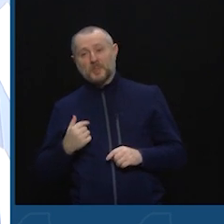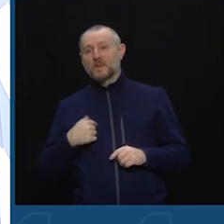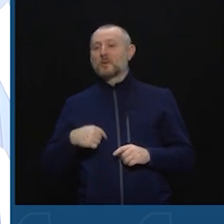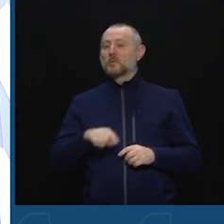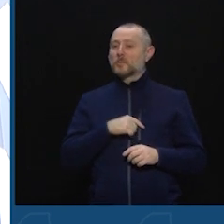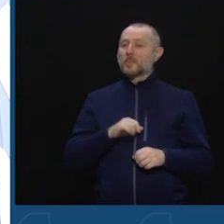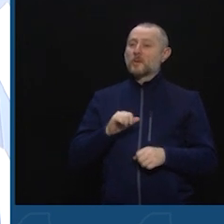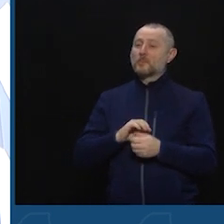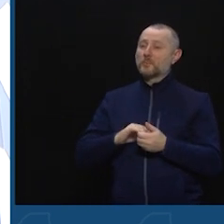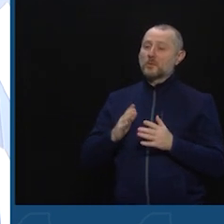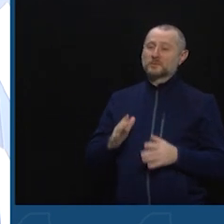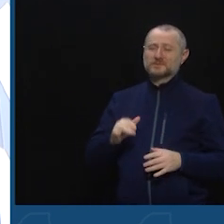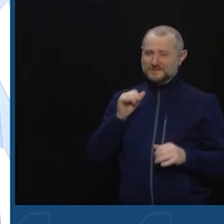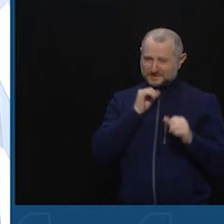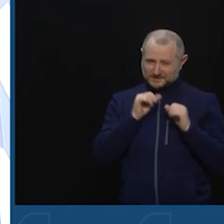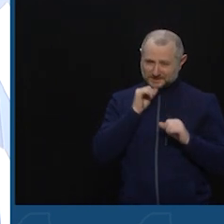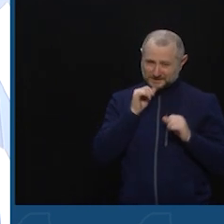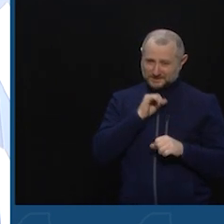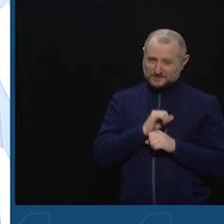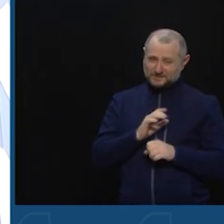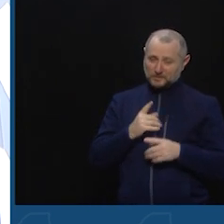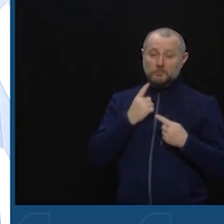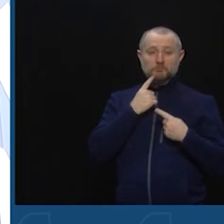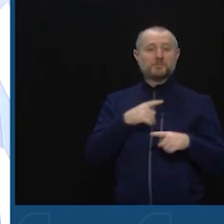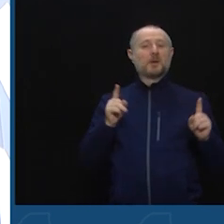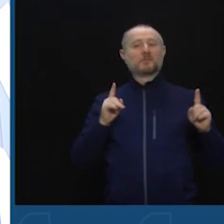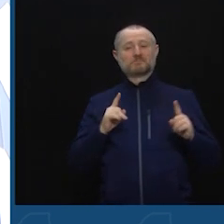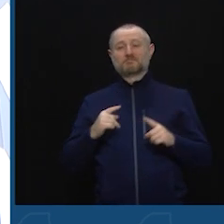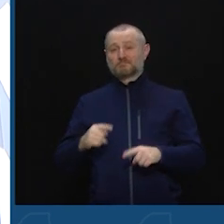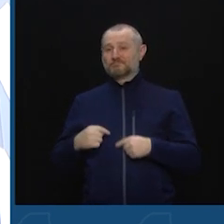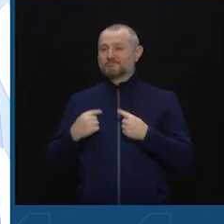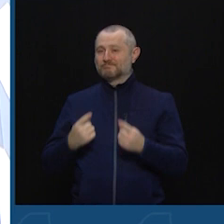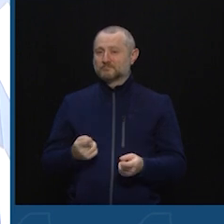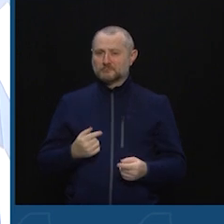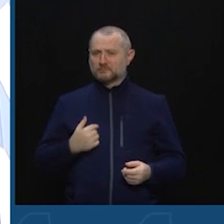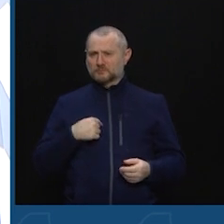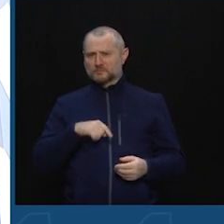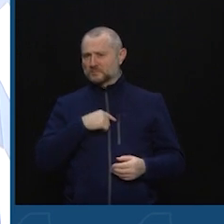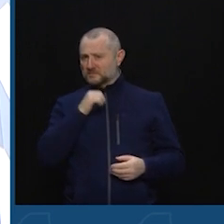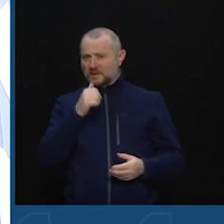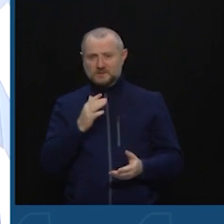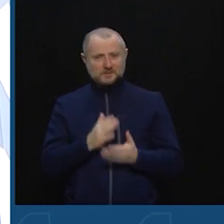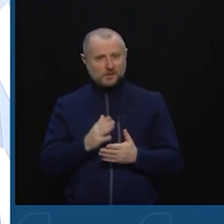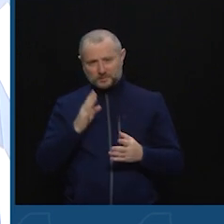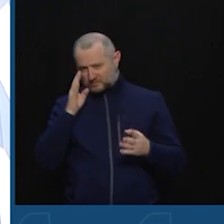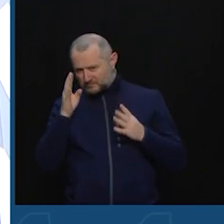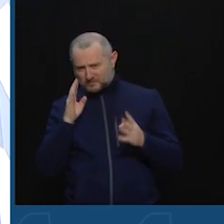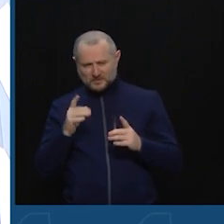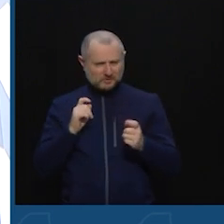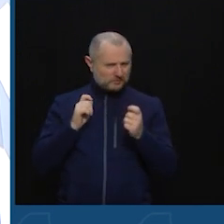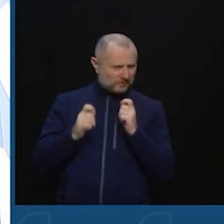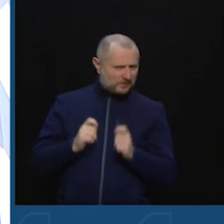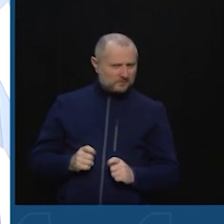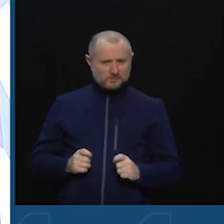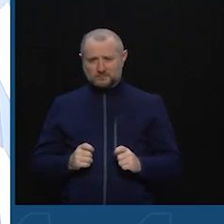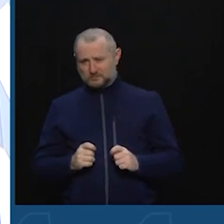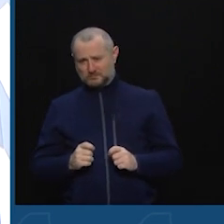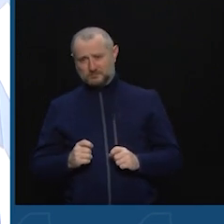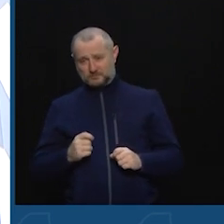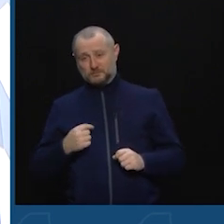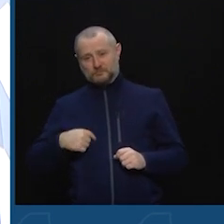we got the job done. Since then, we've never stopped innovating and adapting to the various challenges the moment has